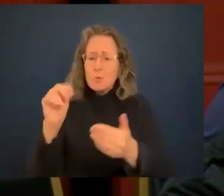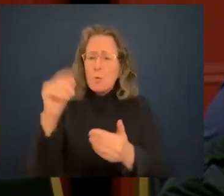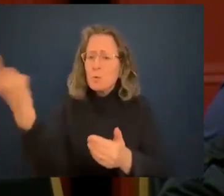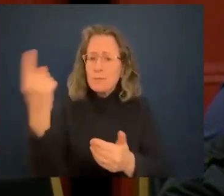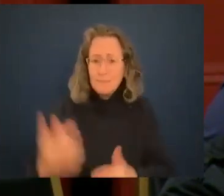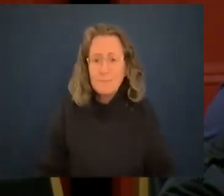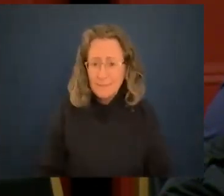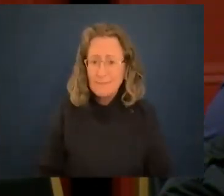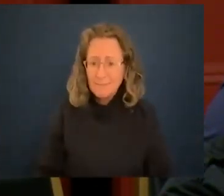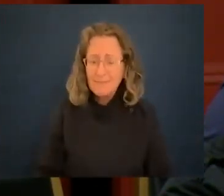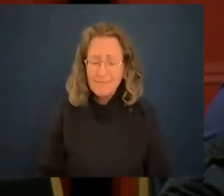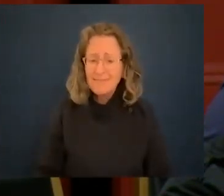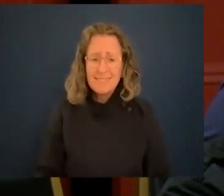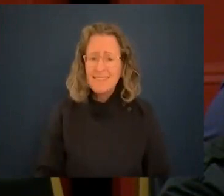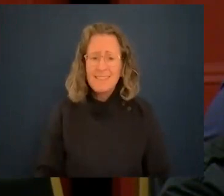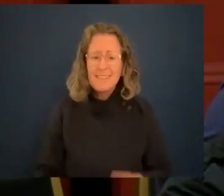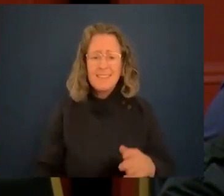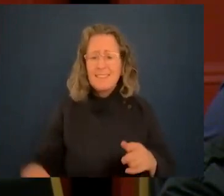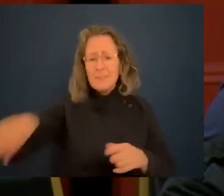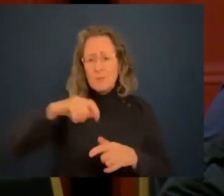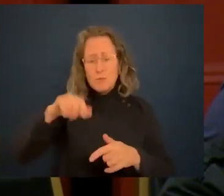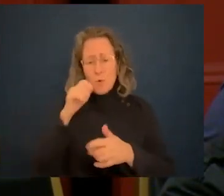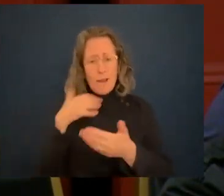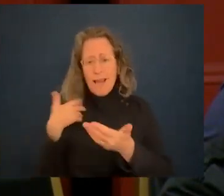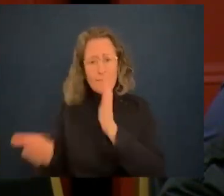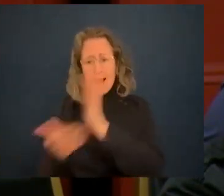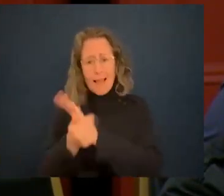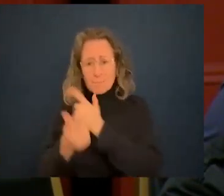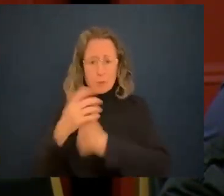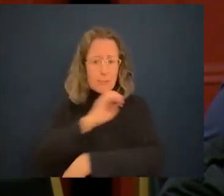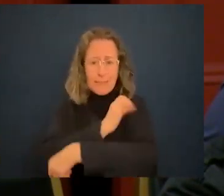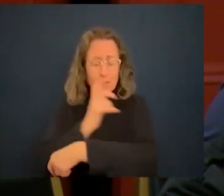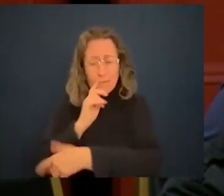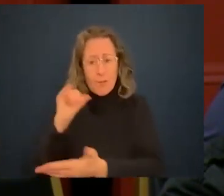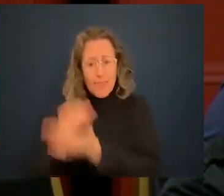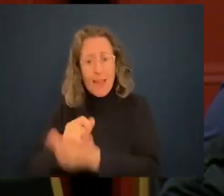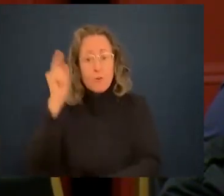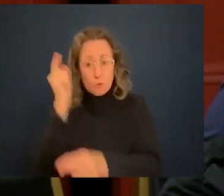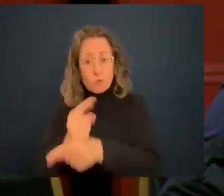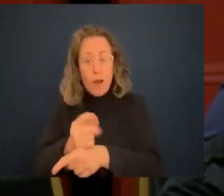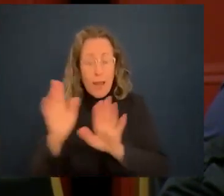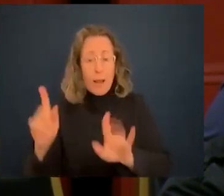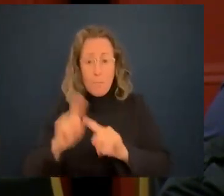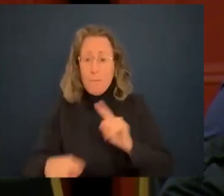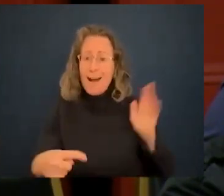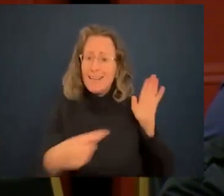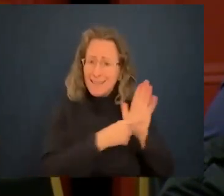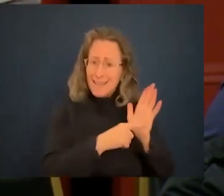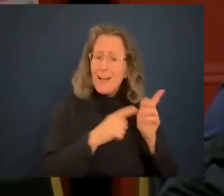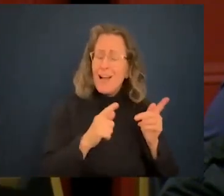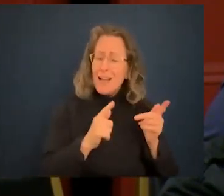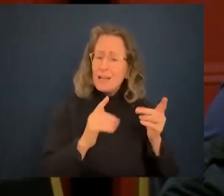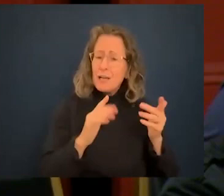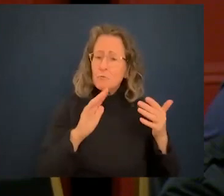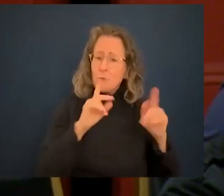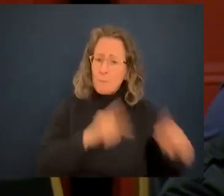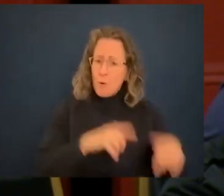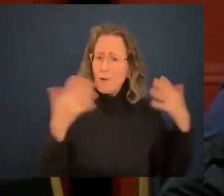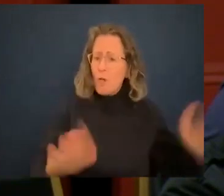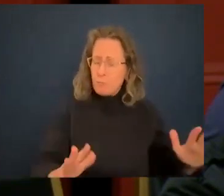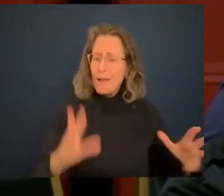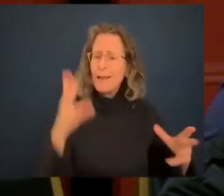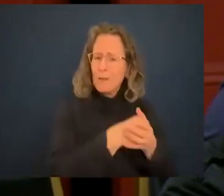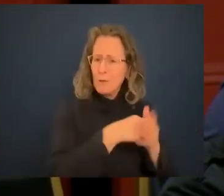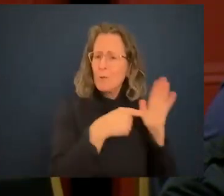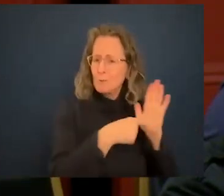to do that isn't in this room and that's okay we just need to invest the the money in order to get folks in order